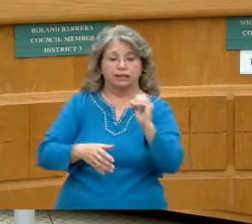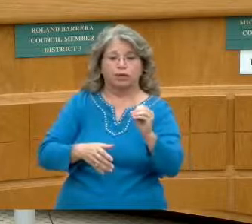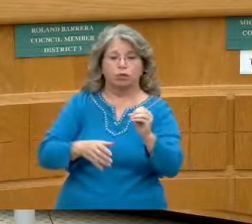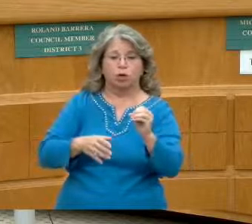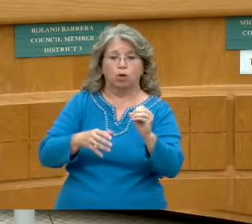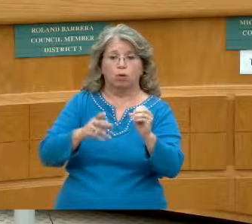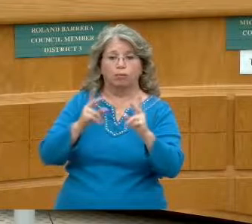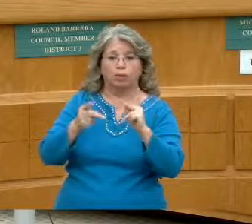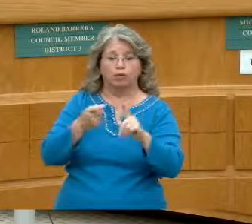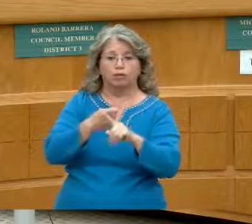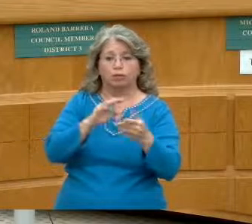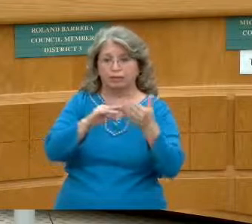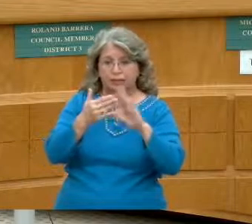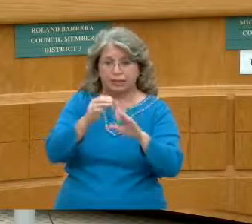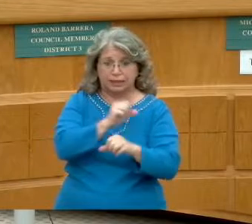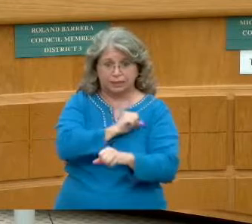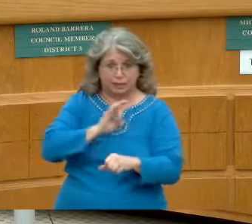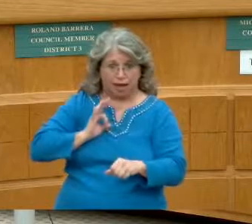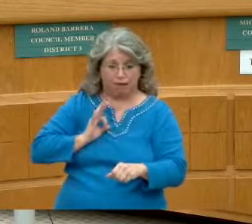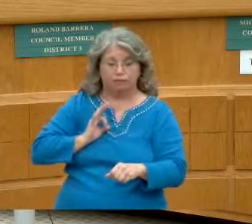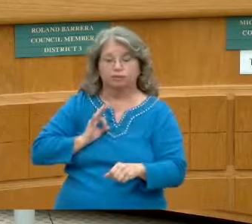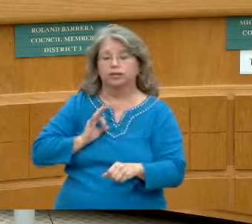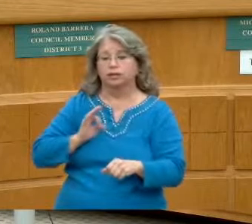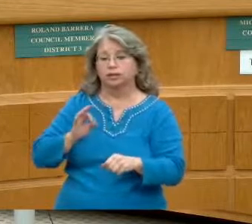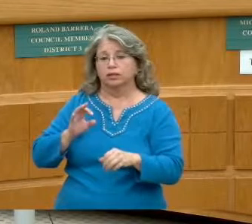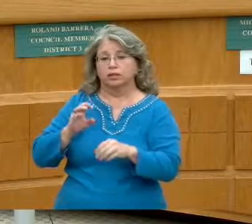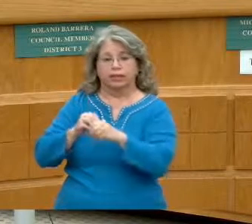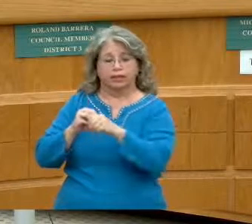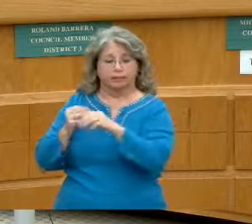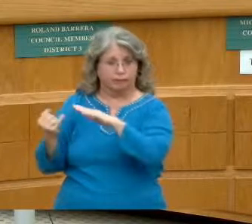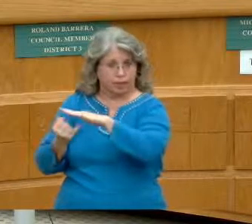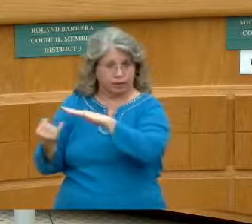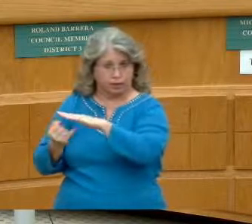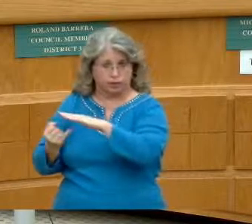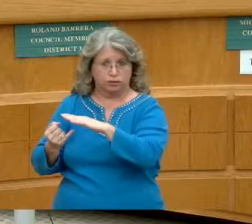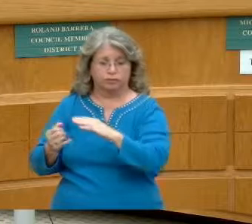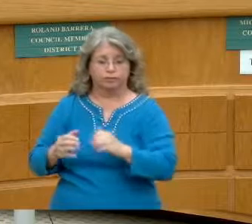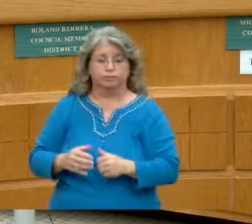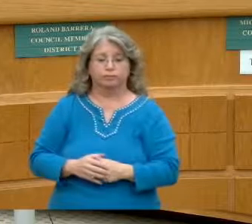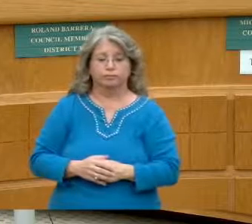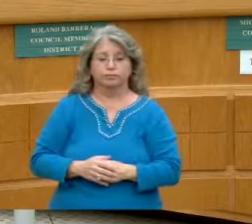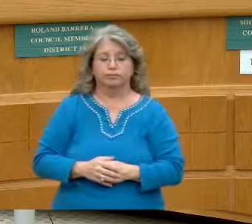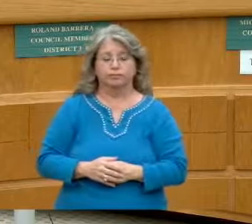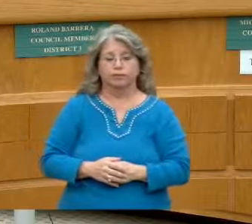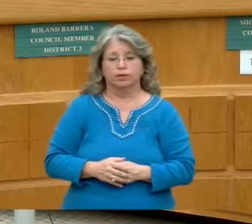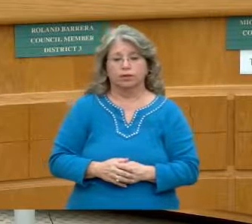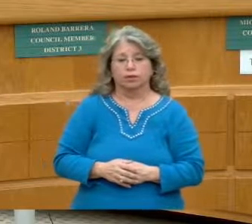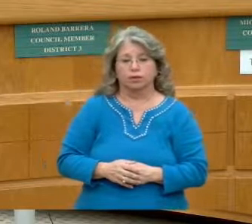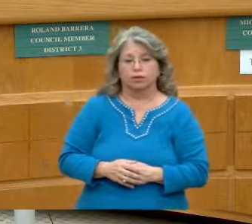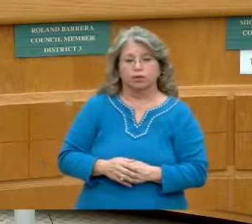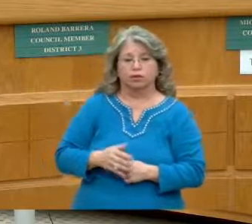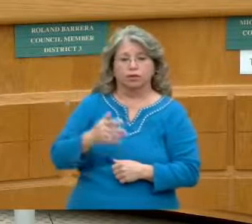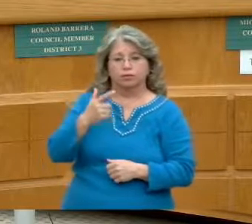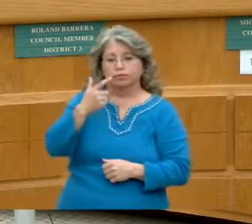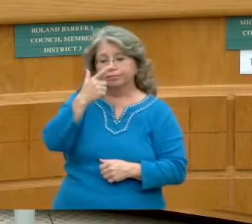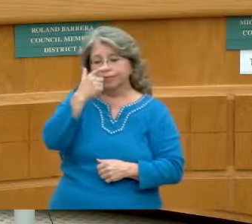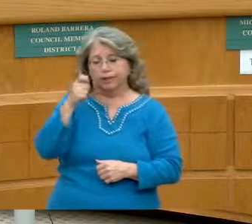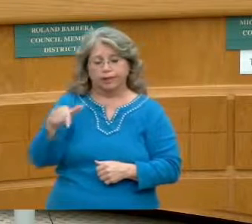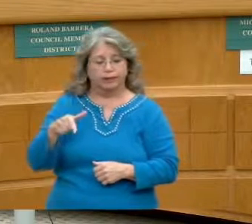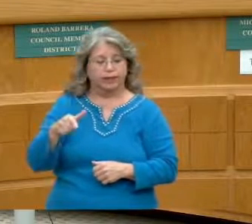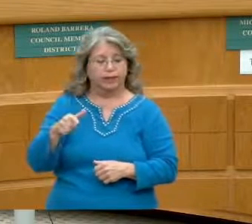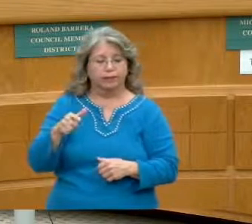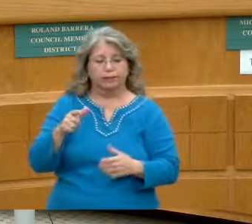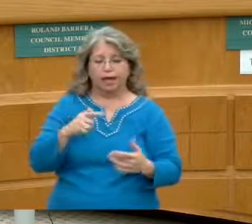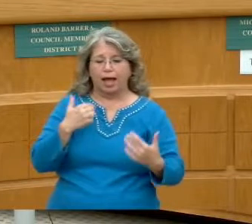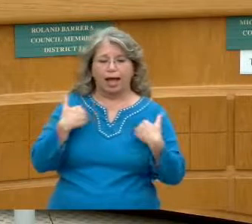staff members that, especially first responders that had been put into quarantine because of somebody or a patient that